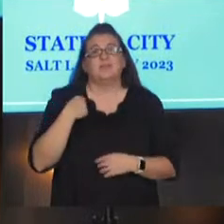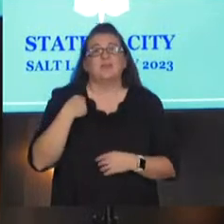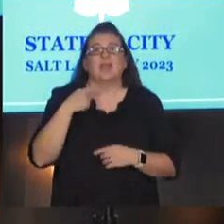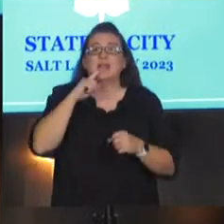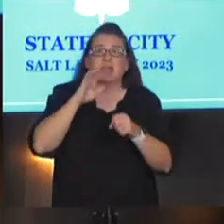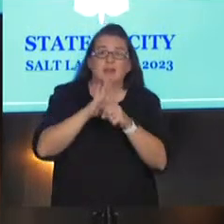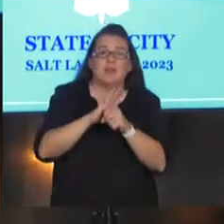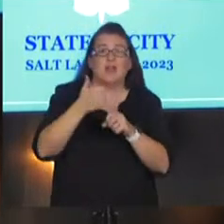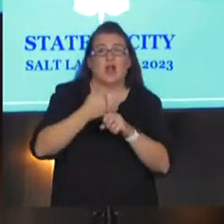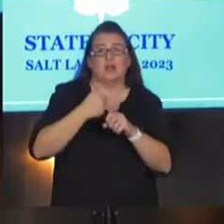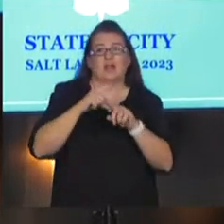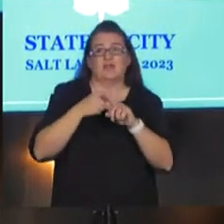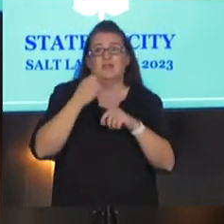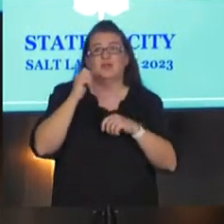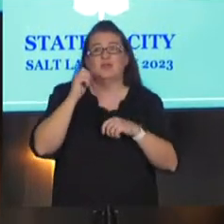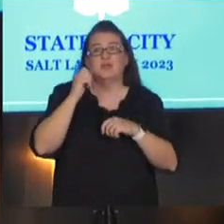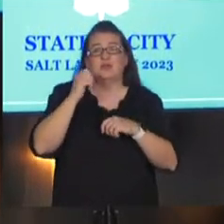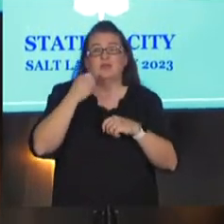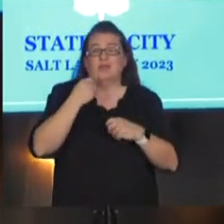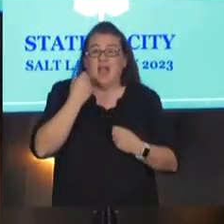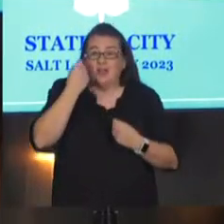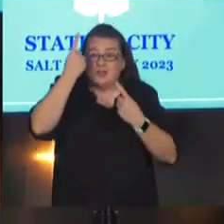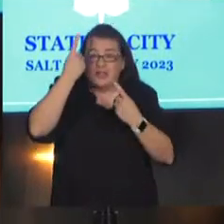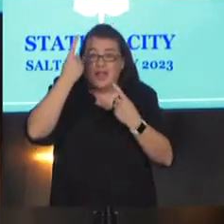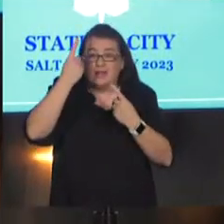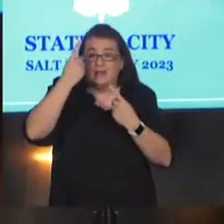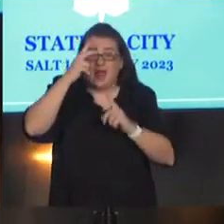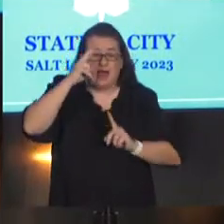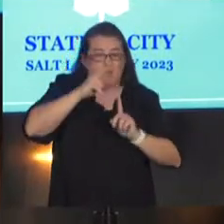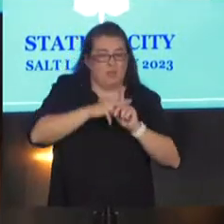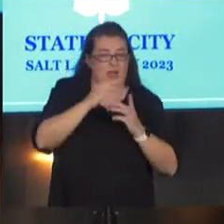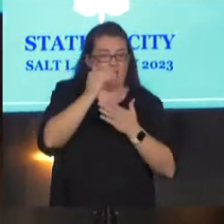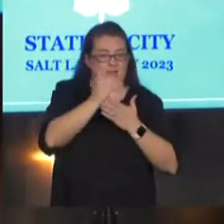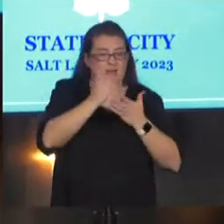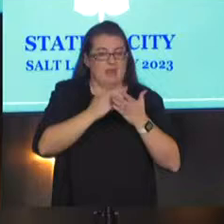making real those lessons that have been hard learned.